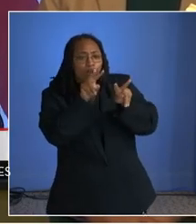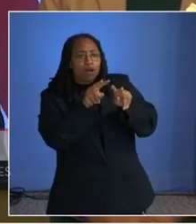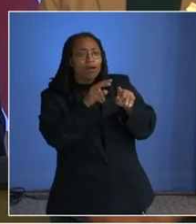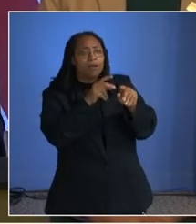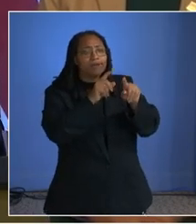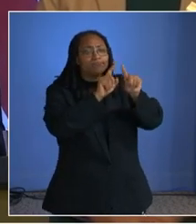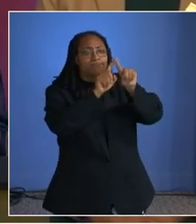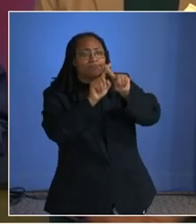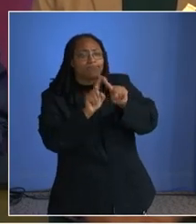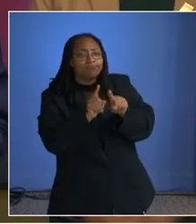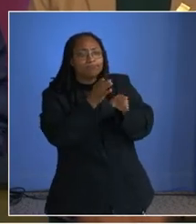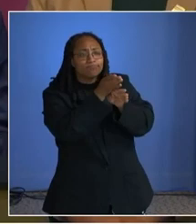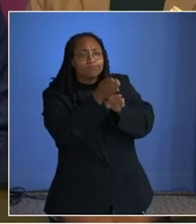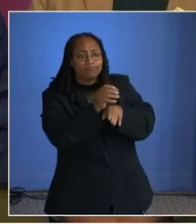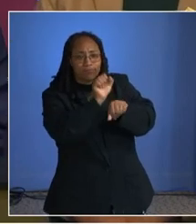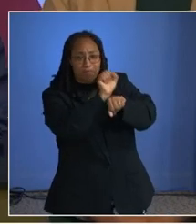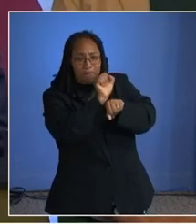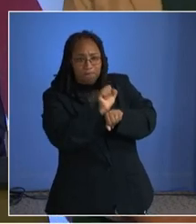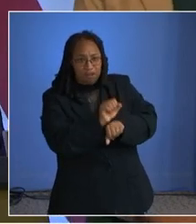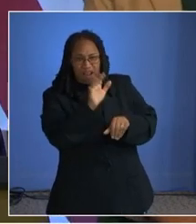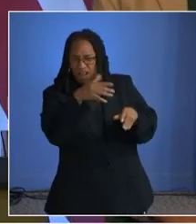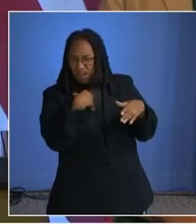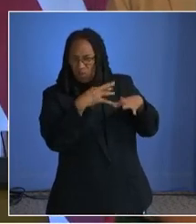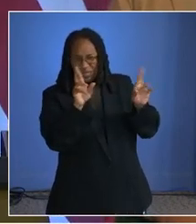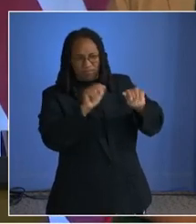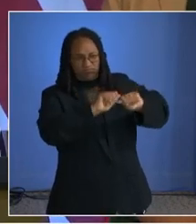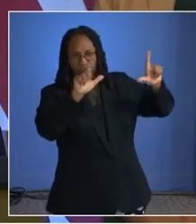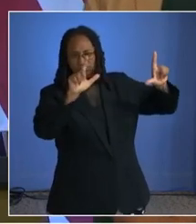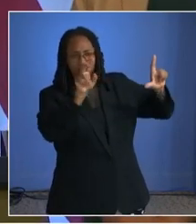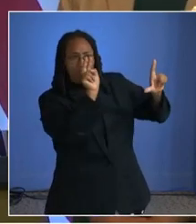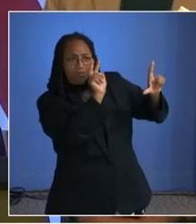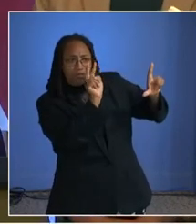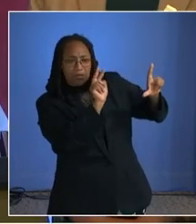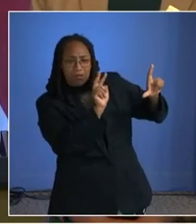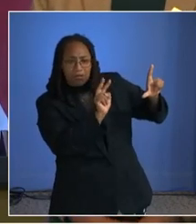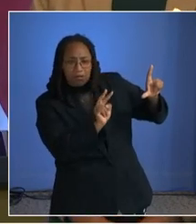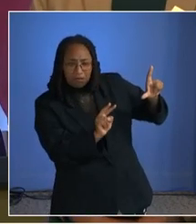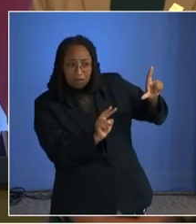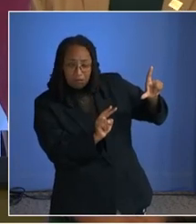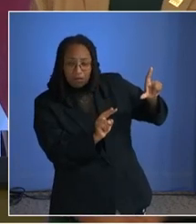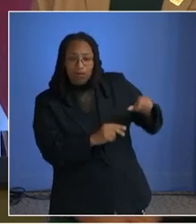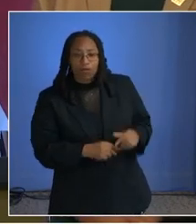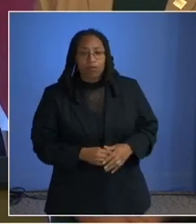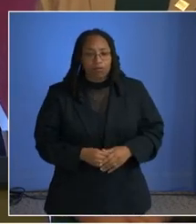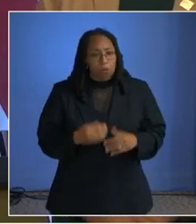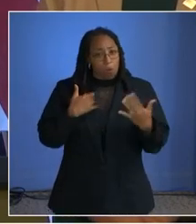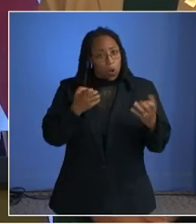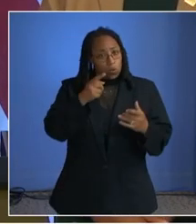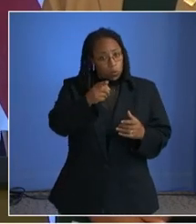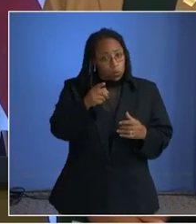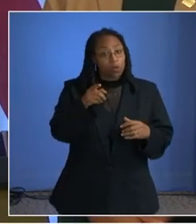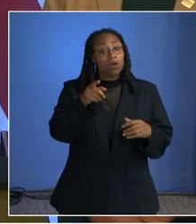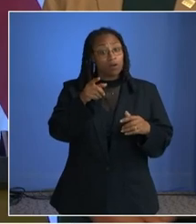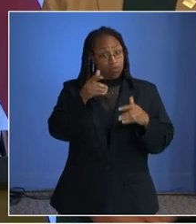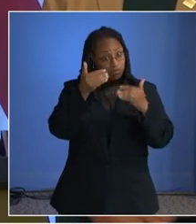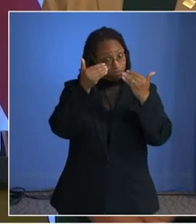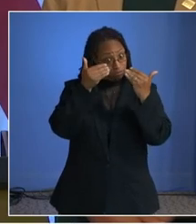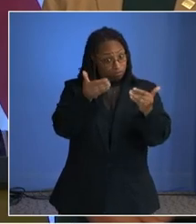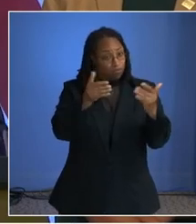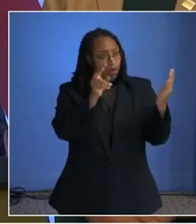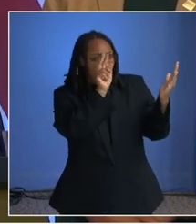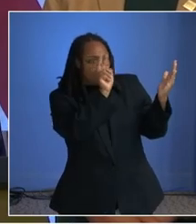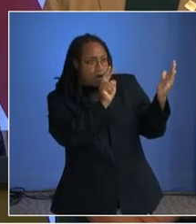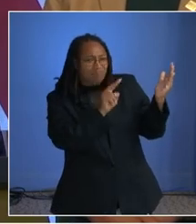event. Keep in mind that what we'd like for you to do is to pre-register. So once you see the information, you want to pre-register, pull up